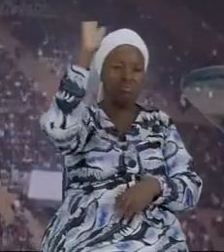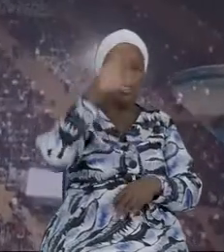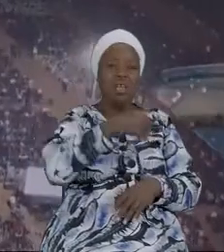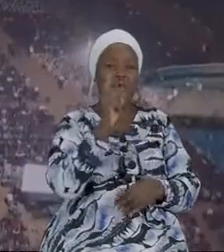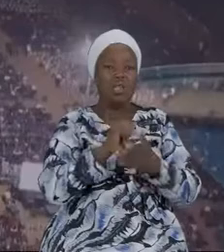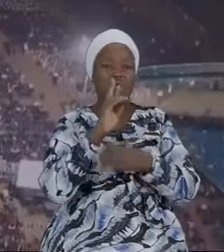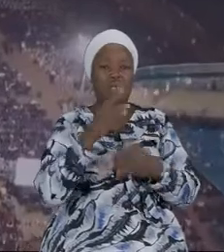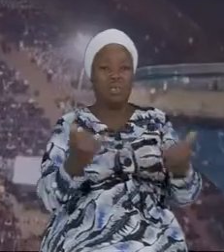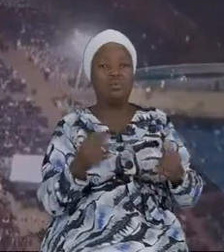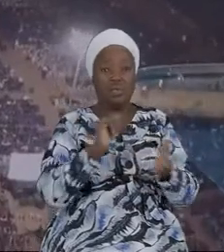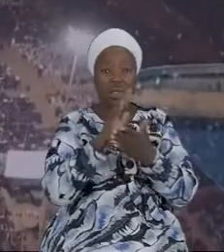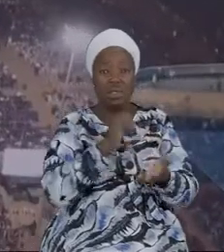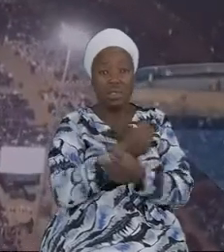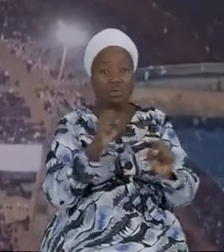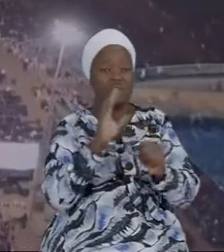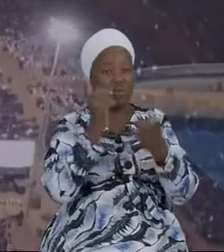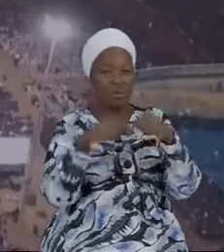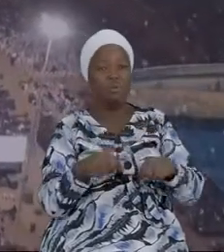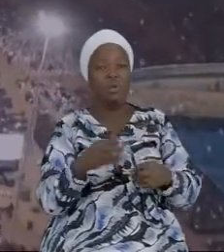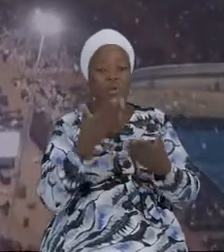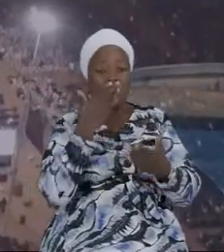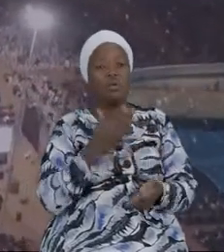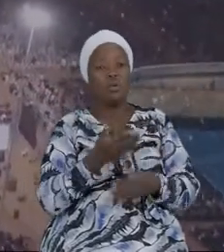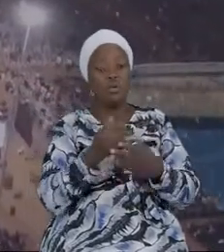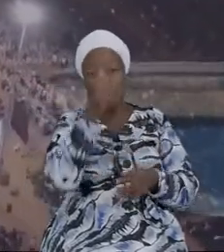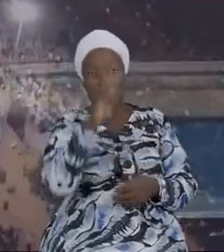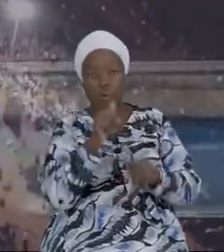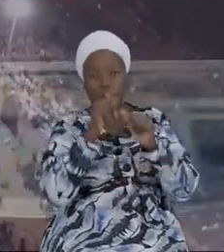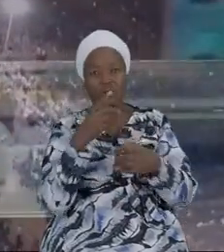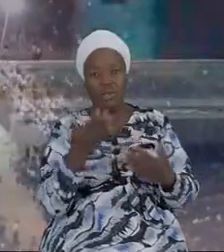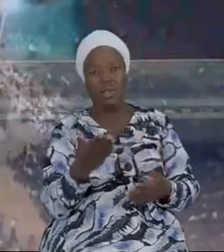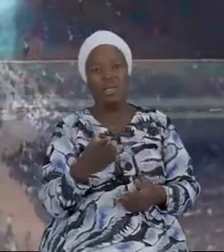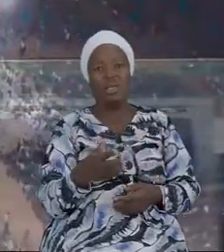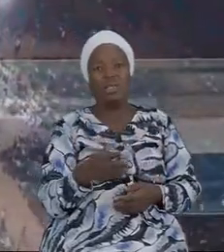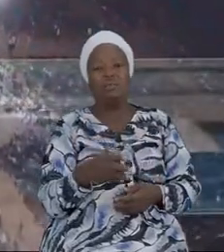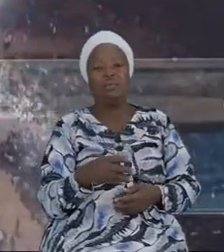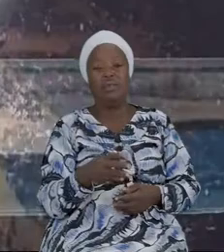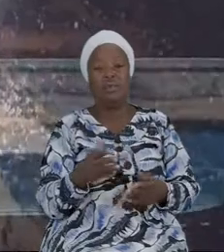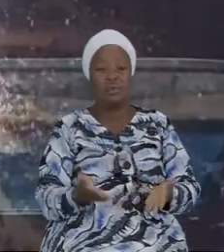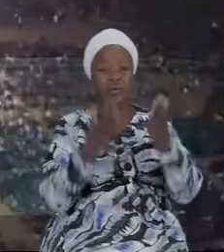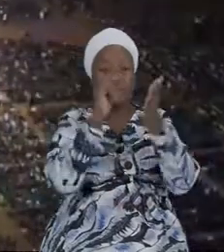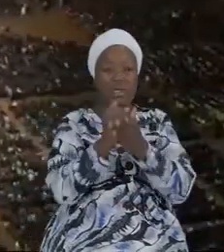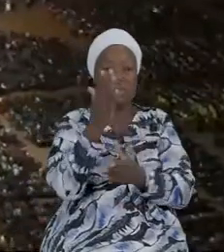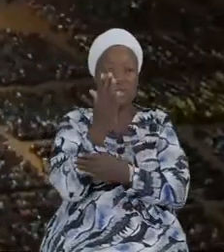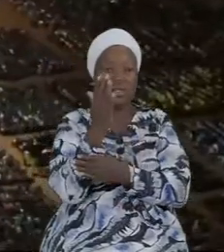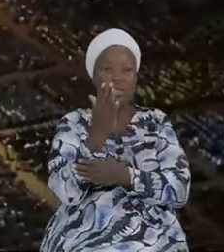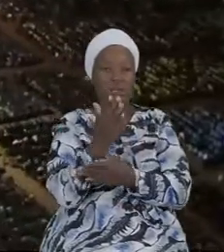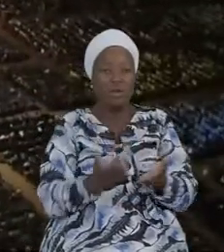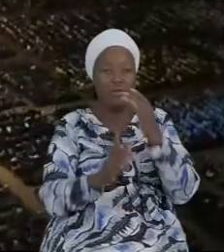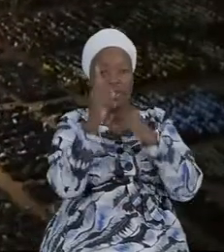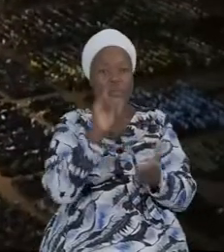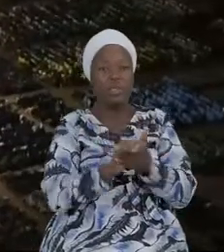are, and that salvation will come. God bless you there. Thank you very much. Raise up that hand. Raise up that